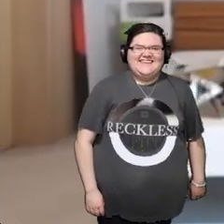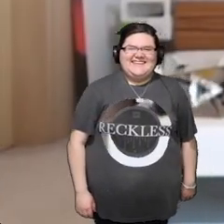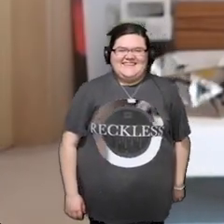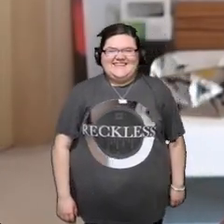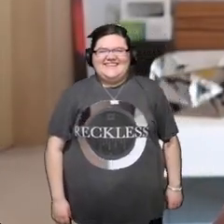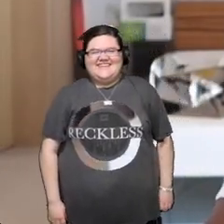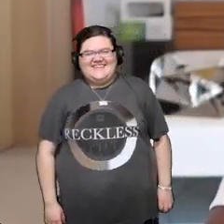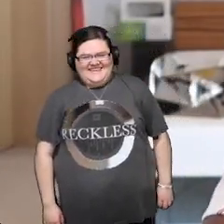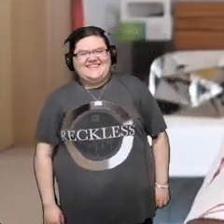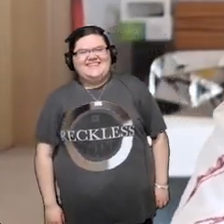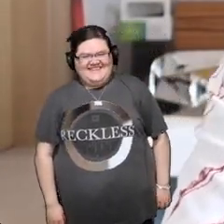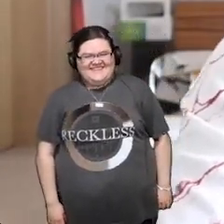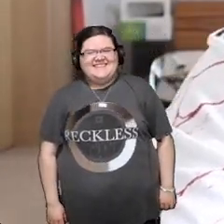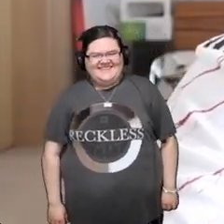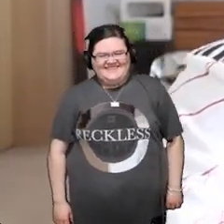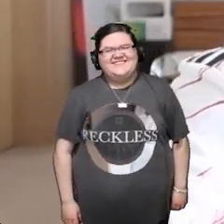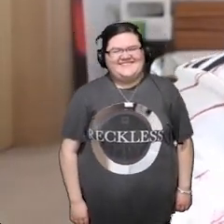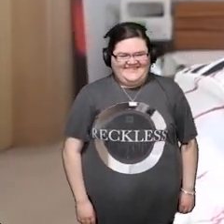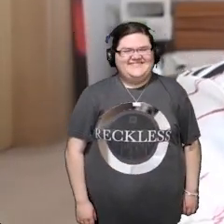He's not doing